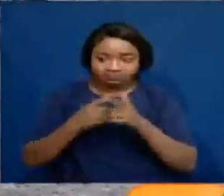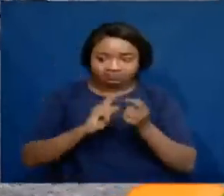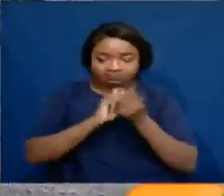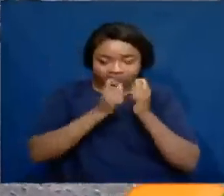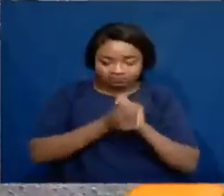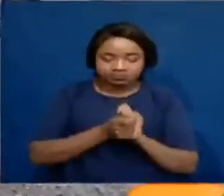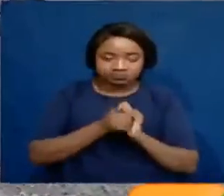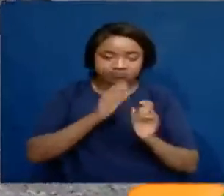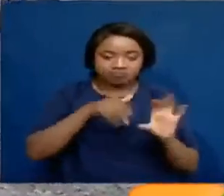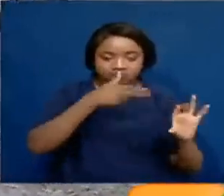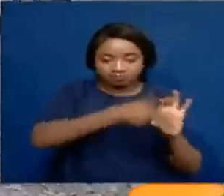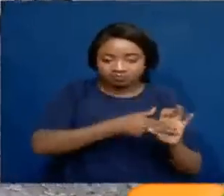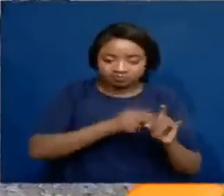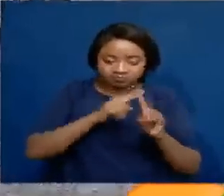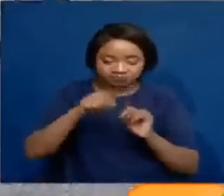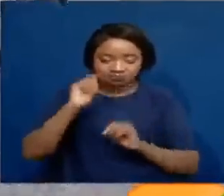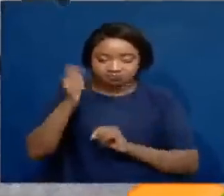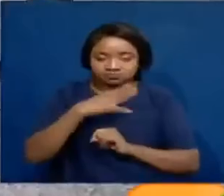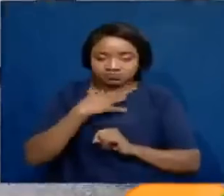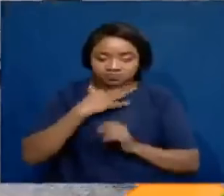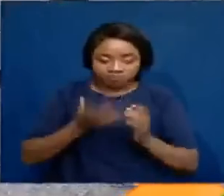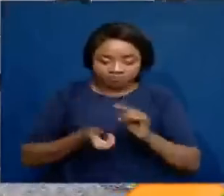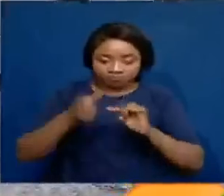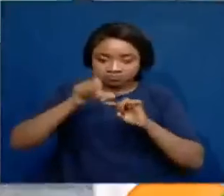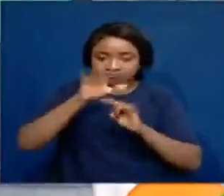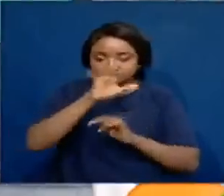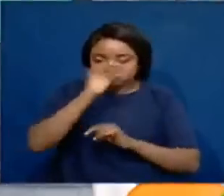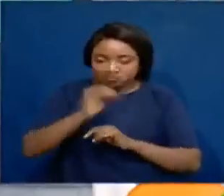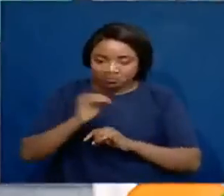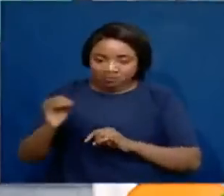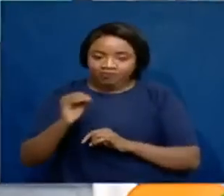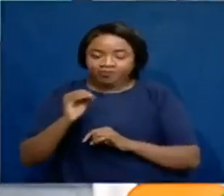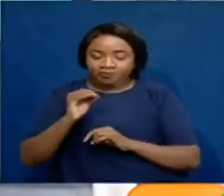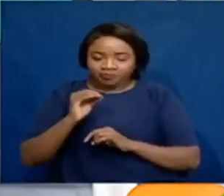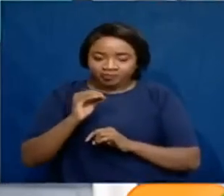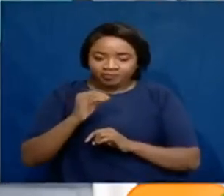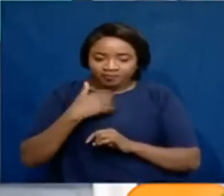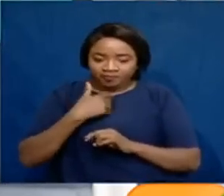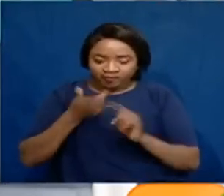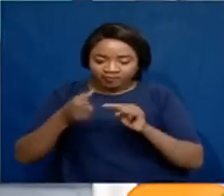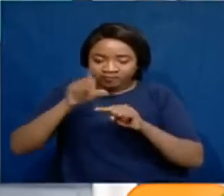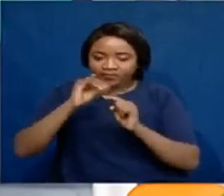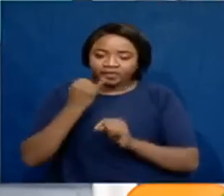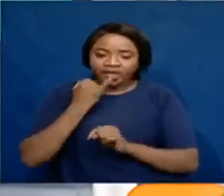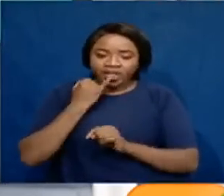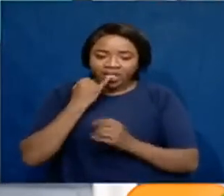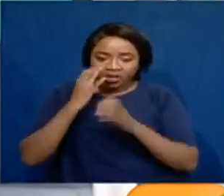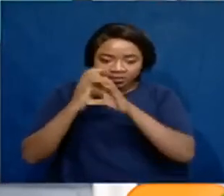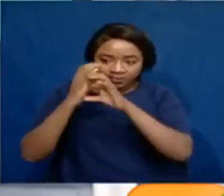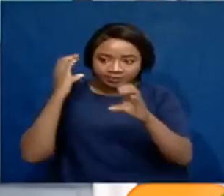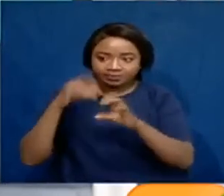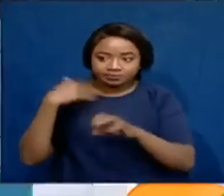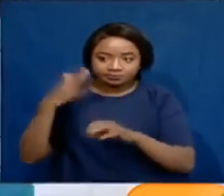grow its e-mobility by 5% by 2030. There are a few barriers to entry when you're trying to introduce electric buses